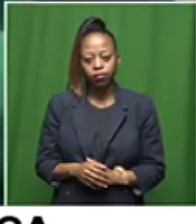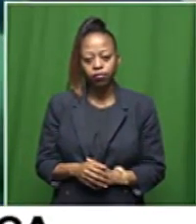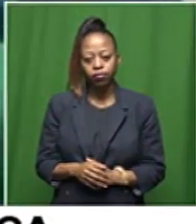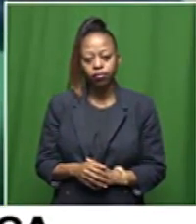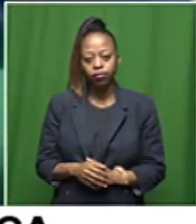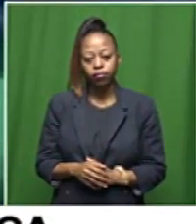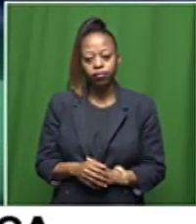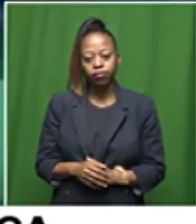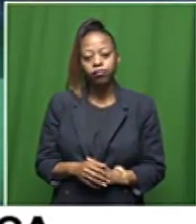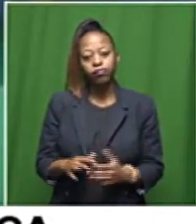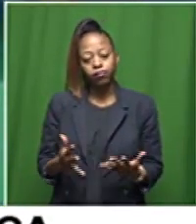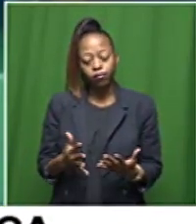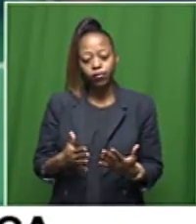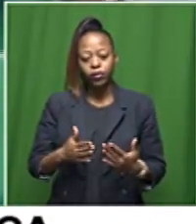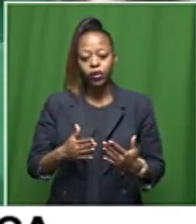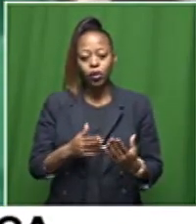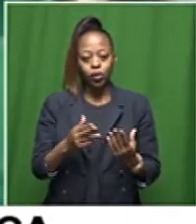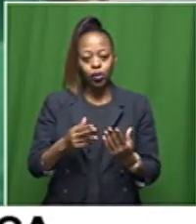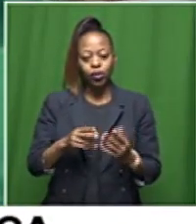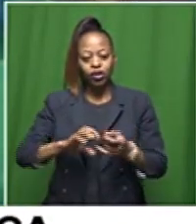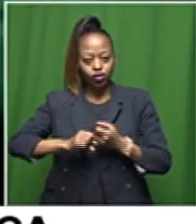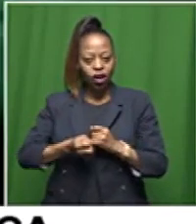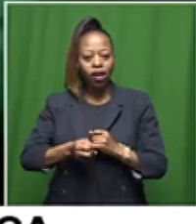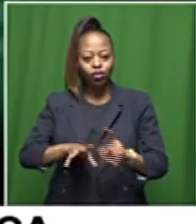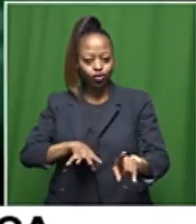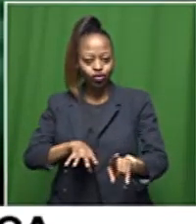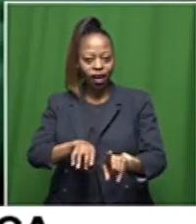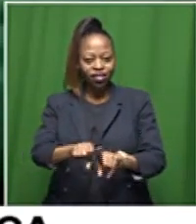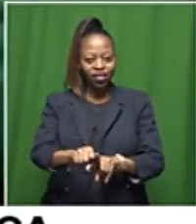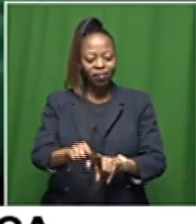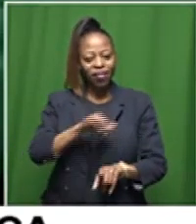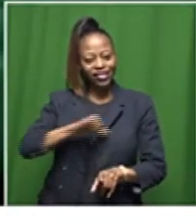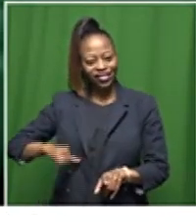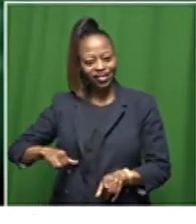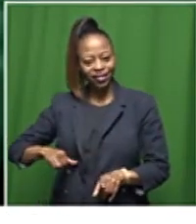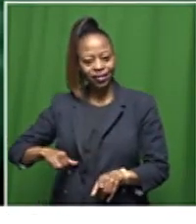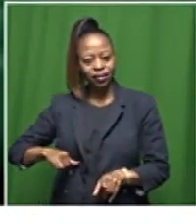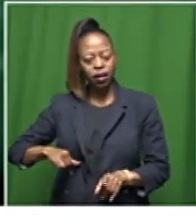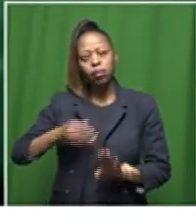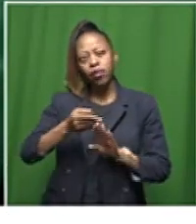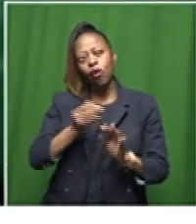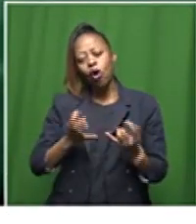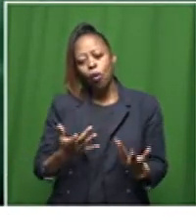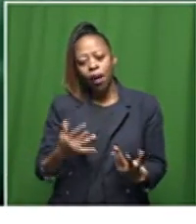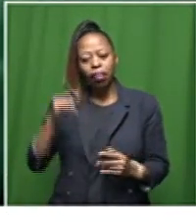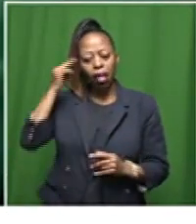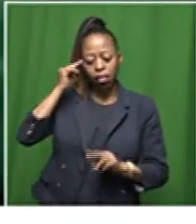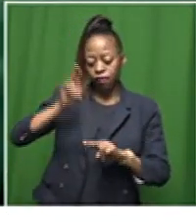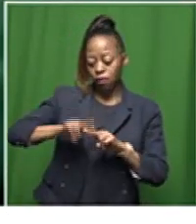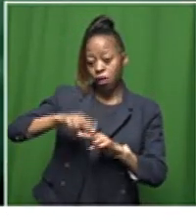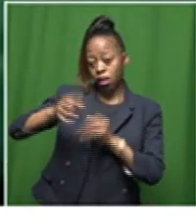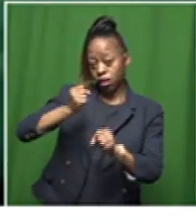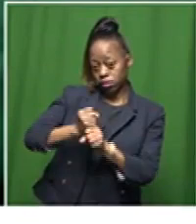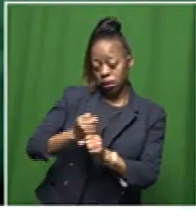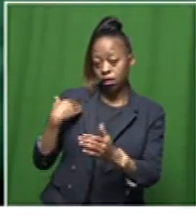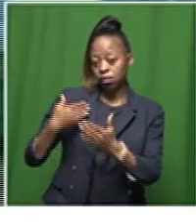We managed to go and reduce our backlog. We have reduced the backlog from February next year